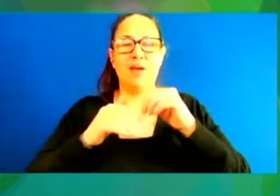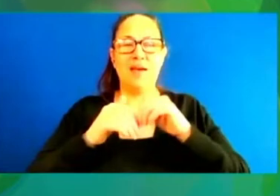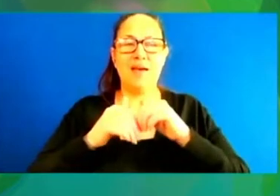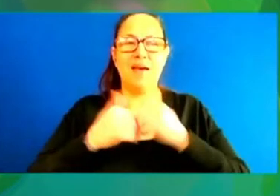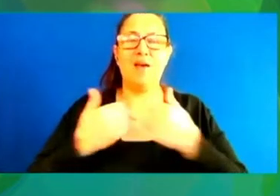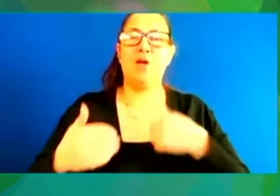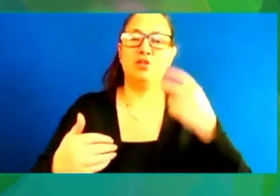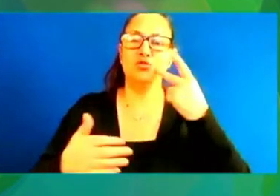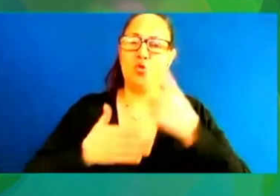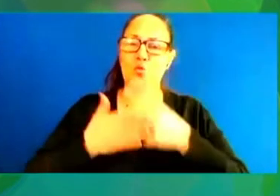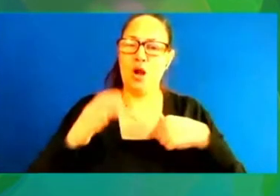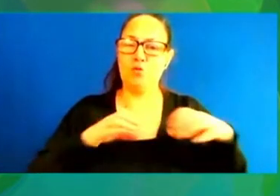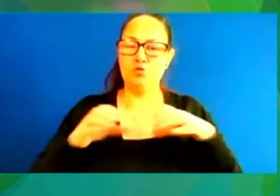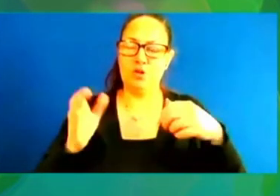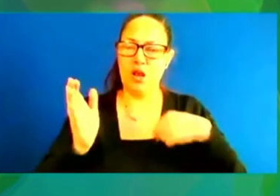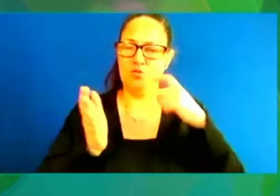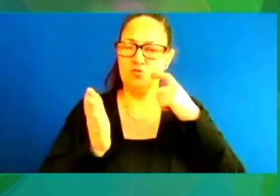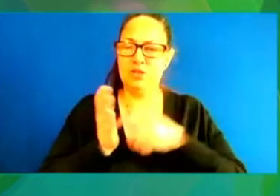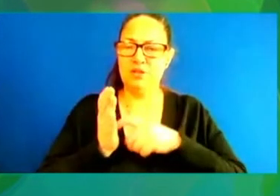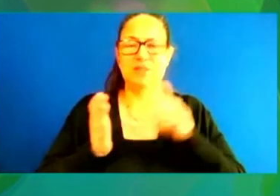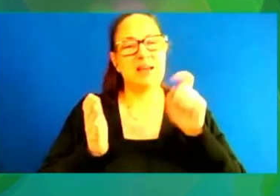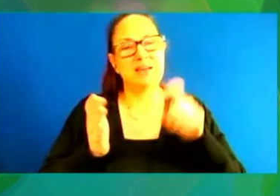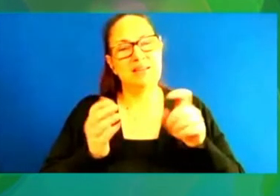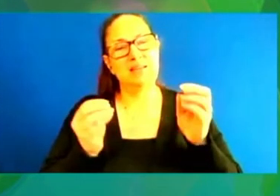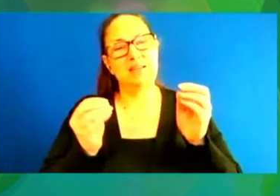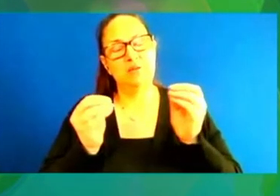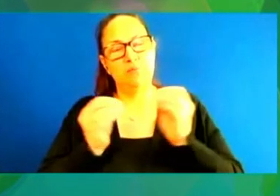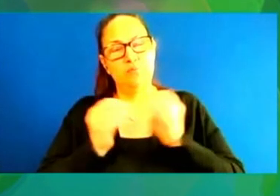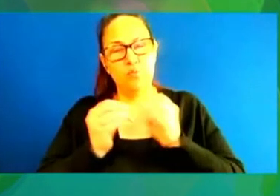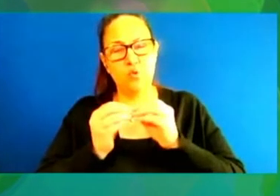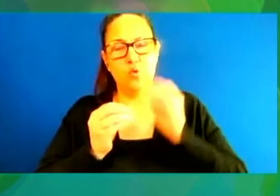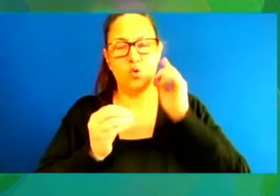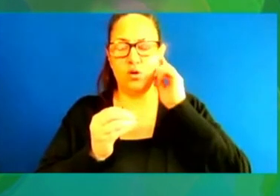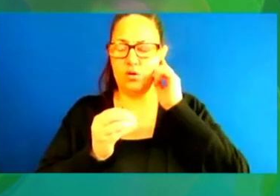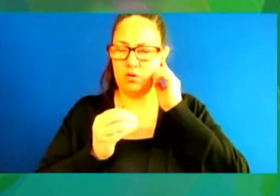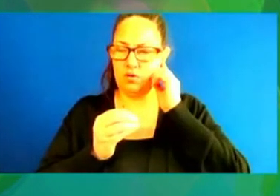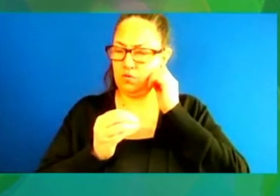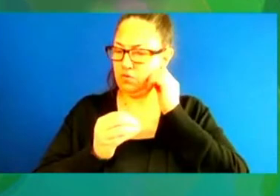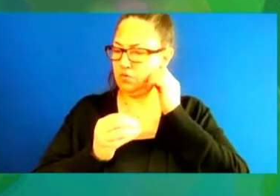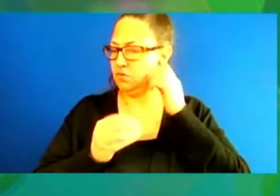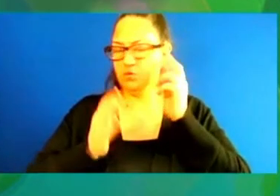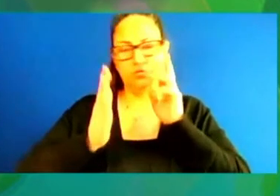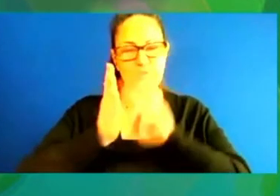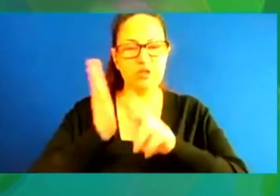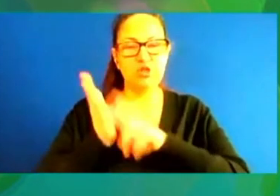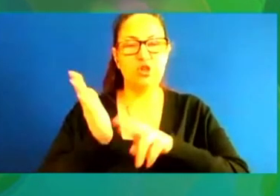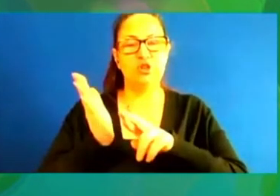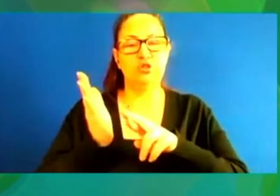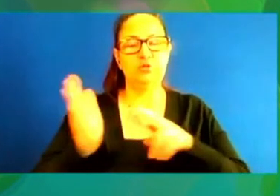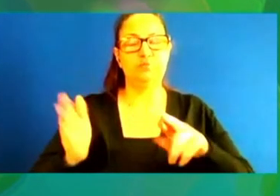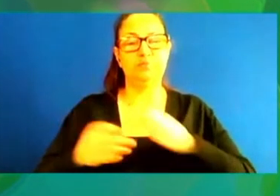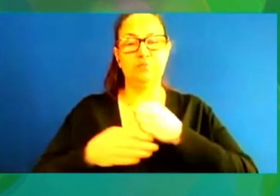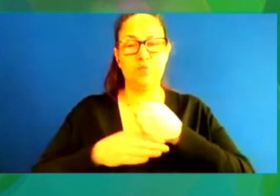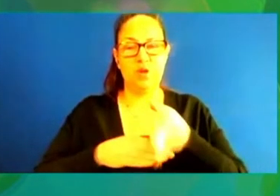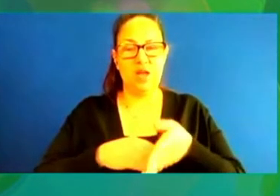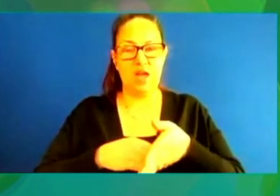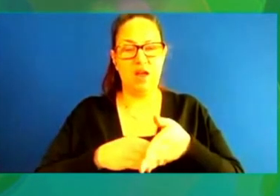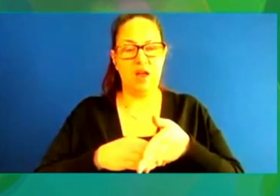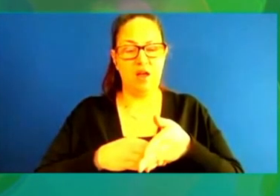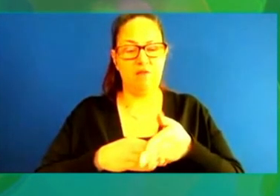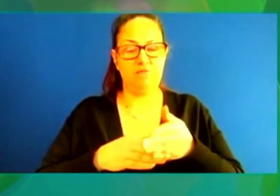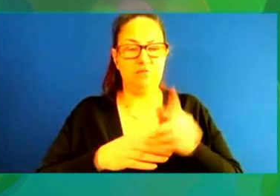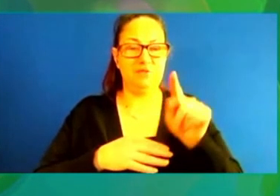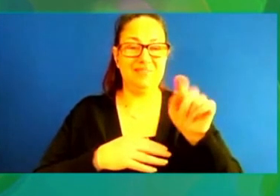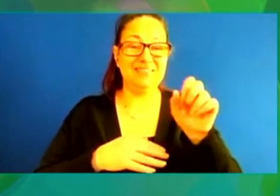And I realized that, you know, I had to have more agency in my own research and my own career. So after tenure, I started moving into like a